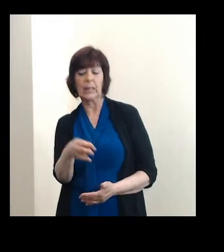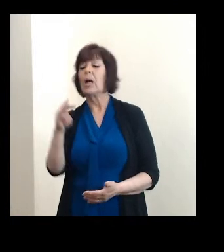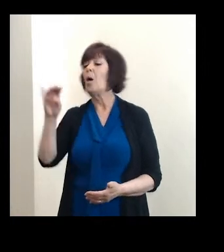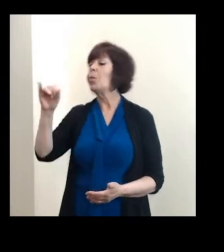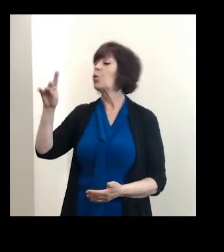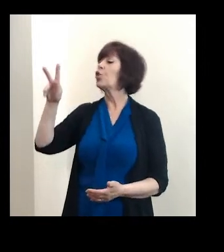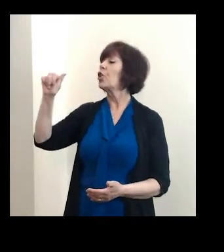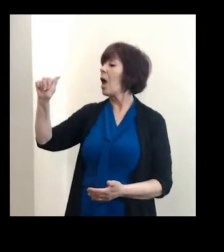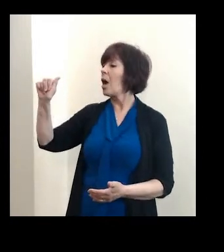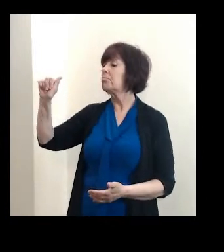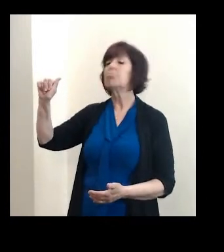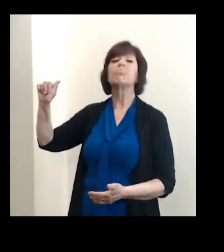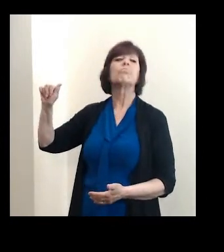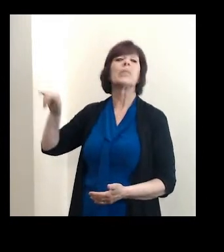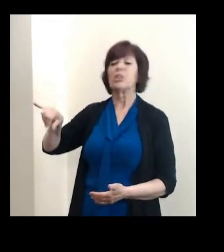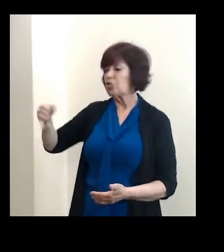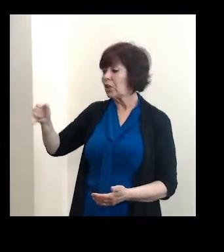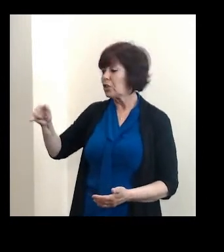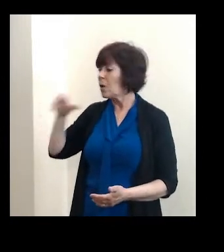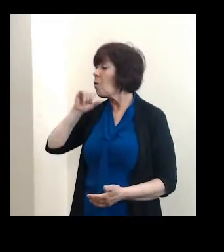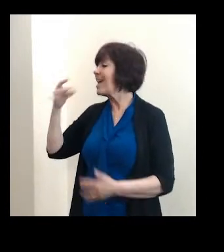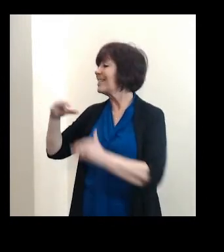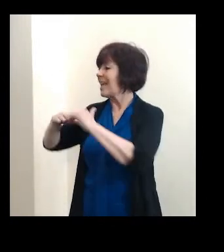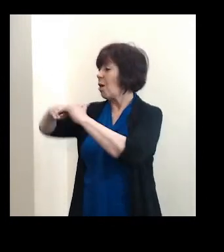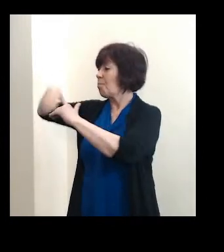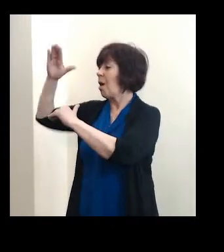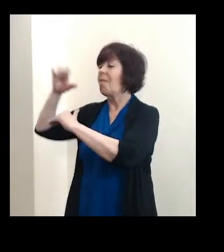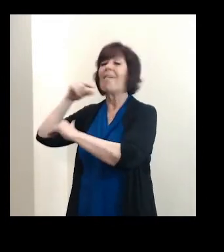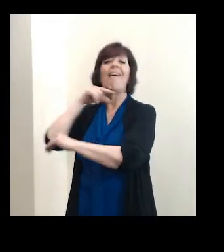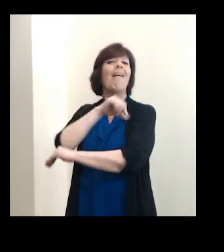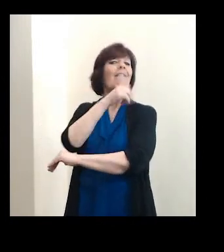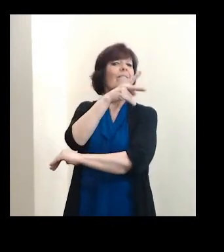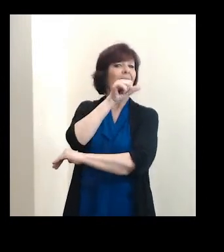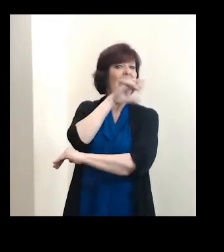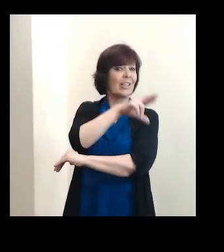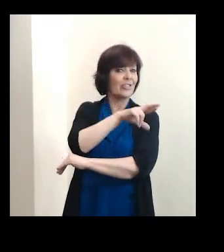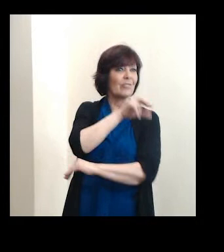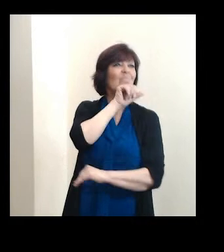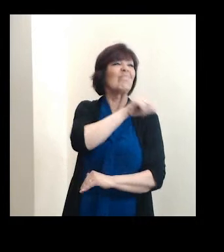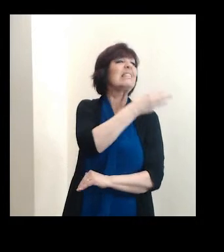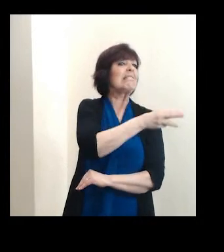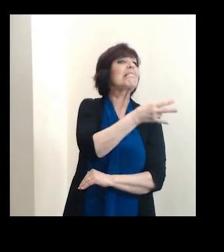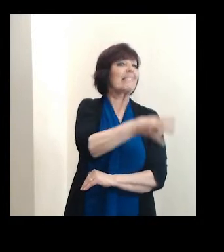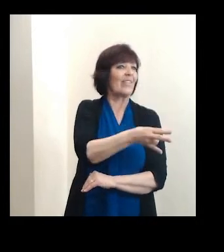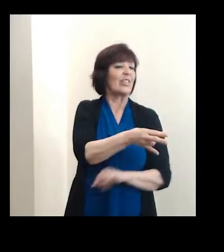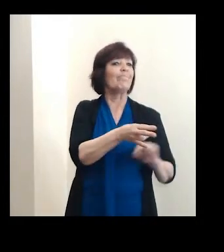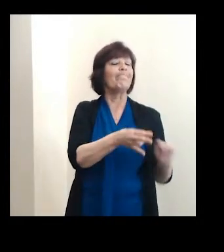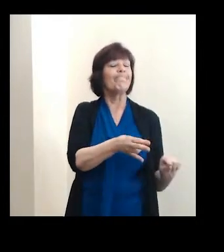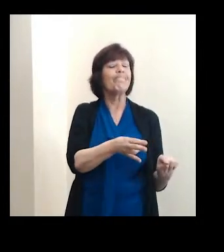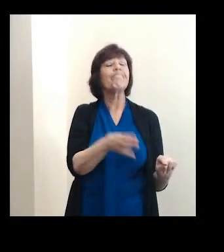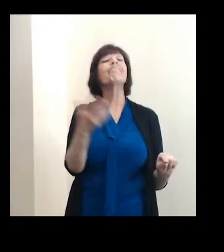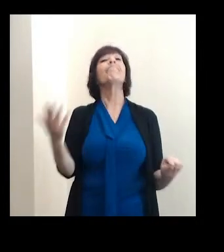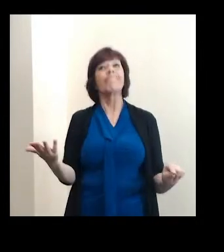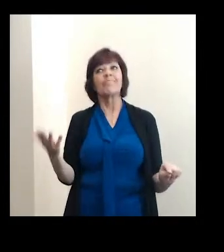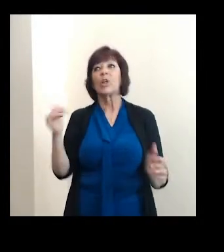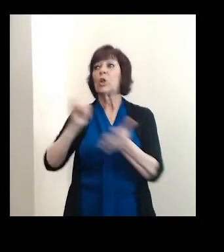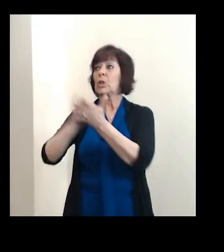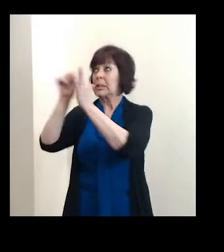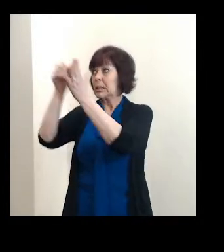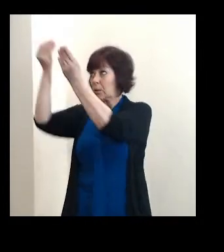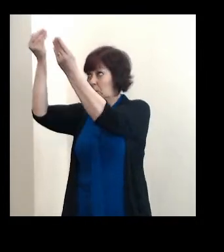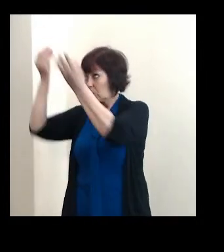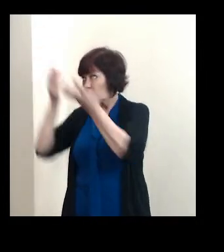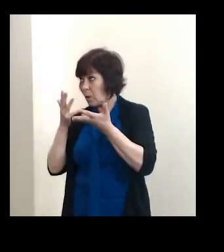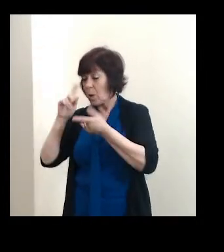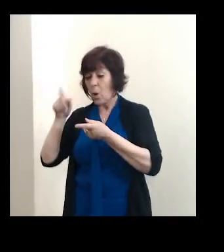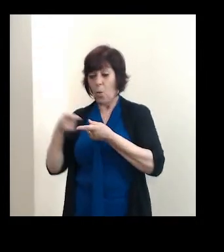for 18 and above. The Pfizer is authorized for 16 and above. So what New York State has told us is once we